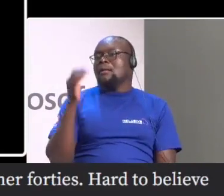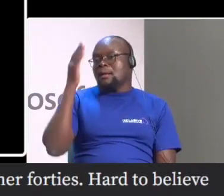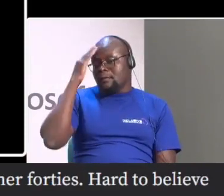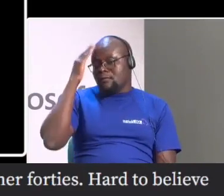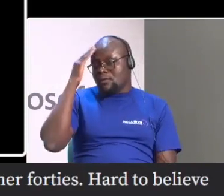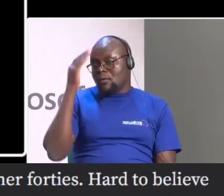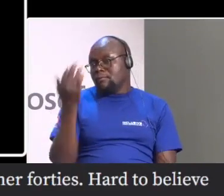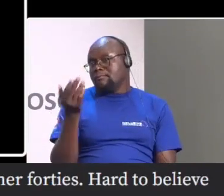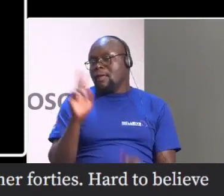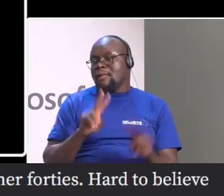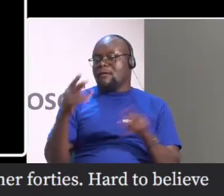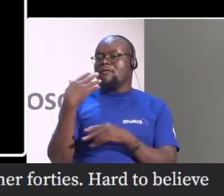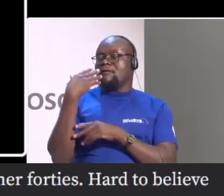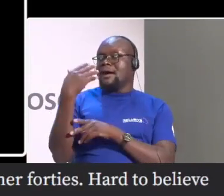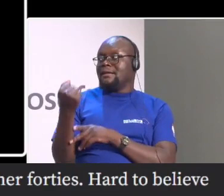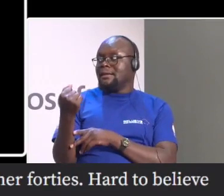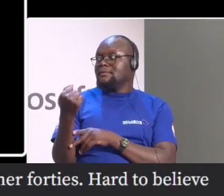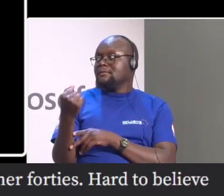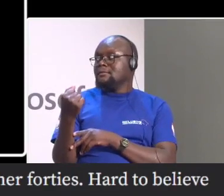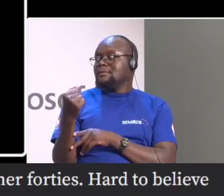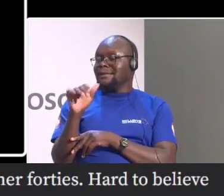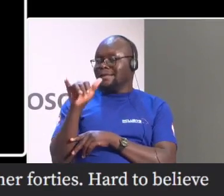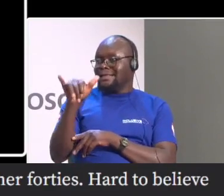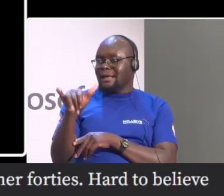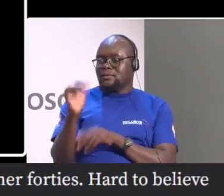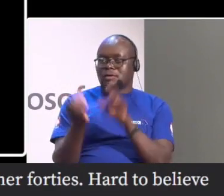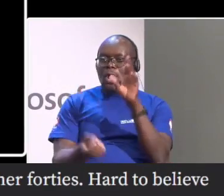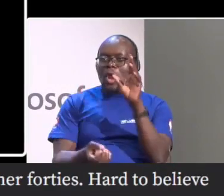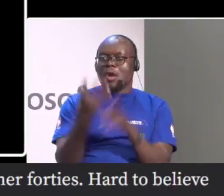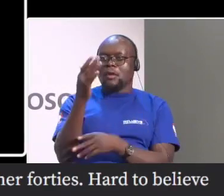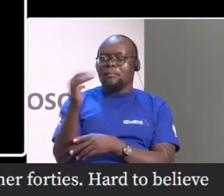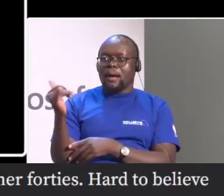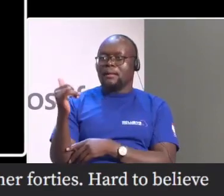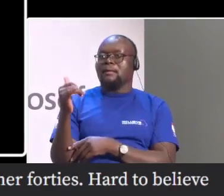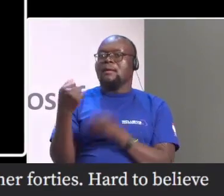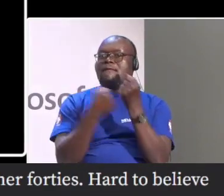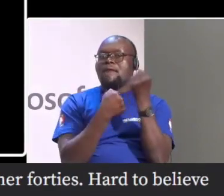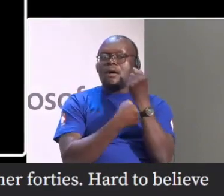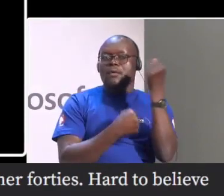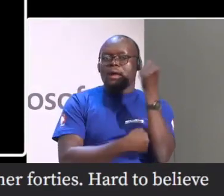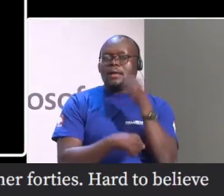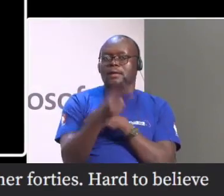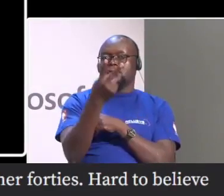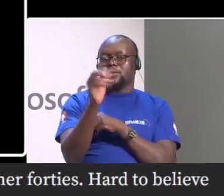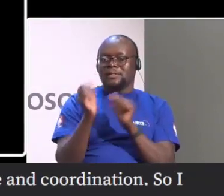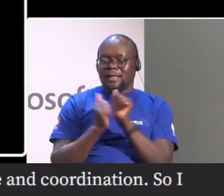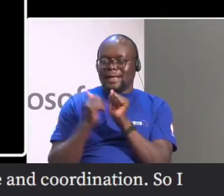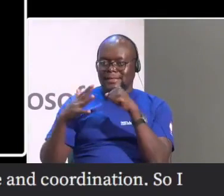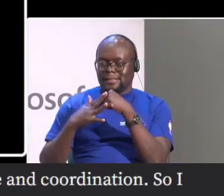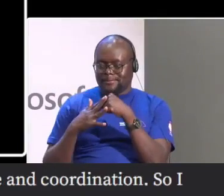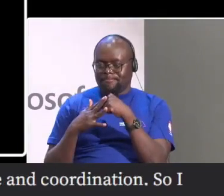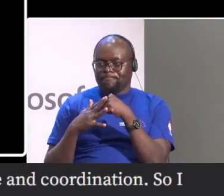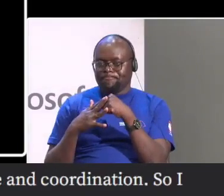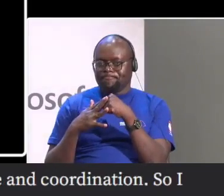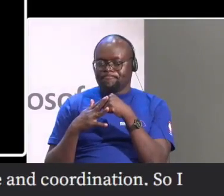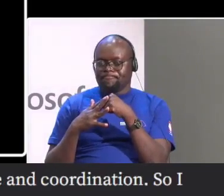Valuable 500, it was launched by our founder in 2019